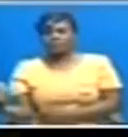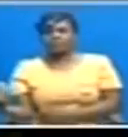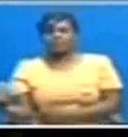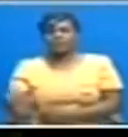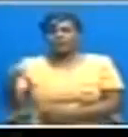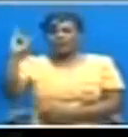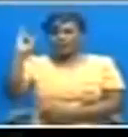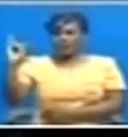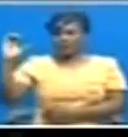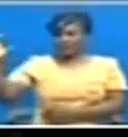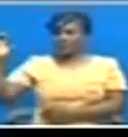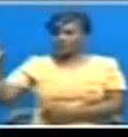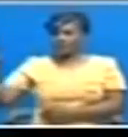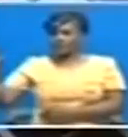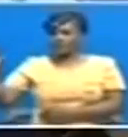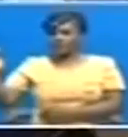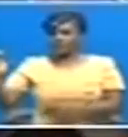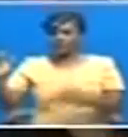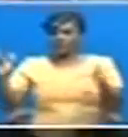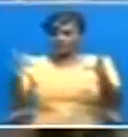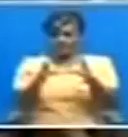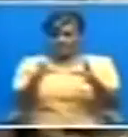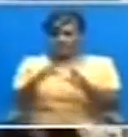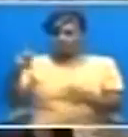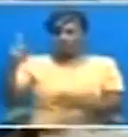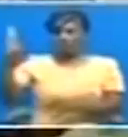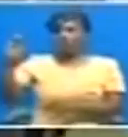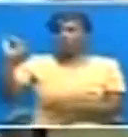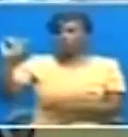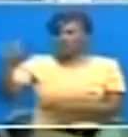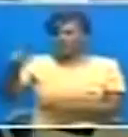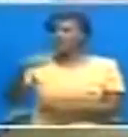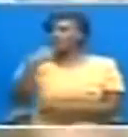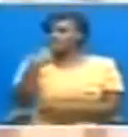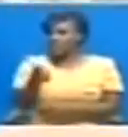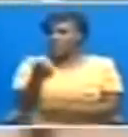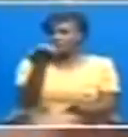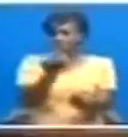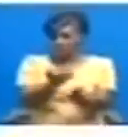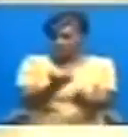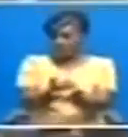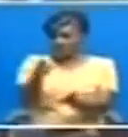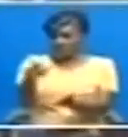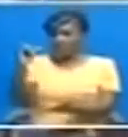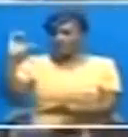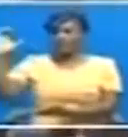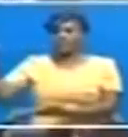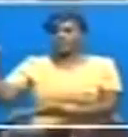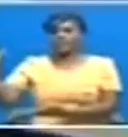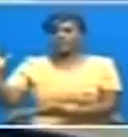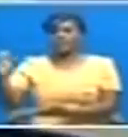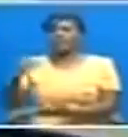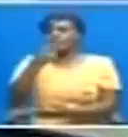The ICC now writes to Kenyan Member of Parliament Moses Kuria over his claims of witness procurement. And